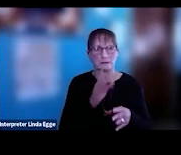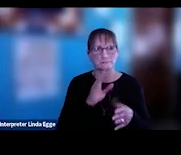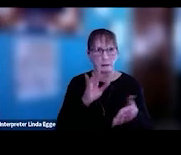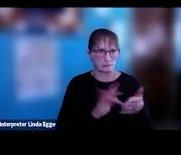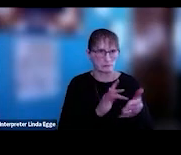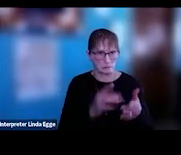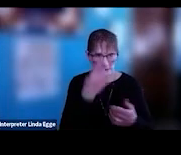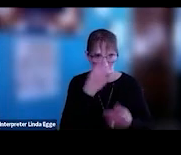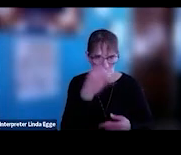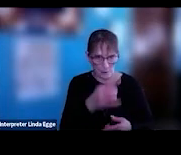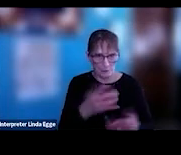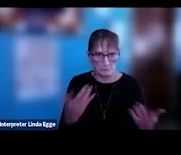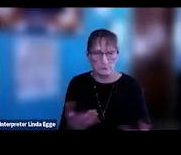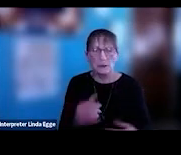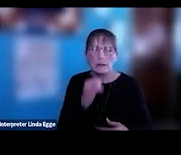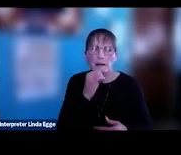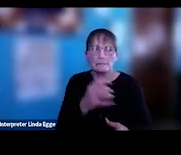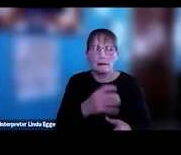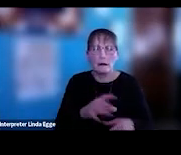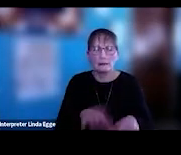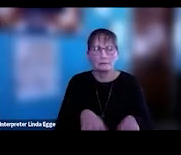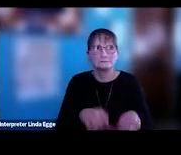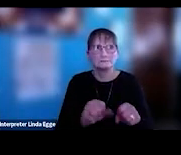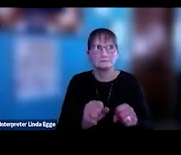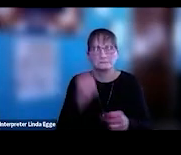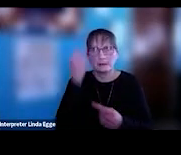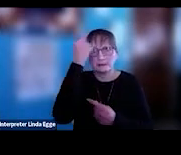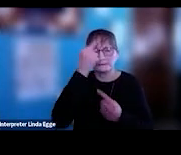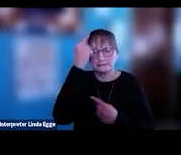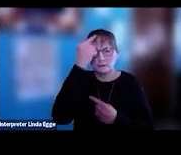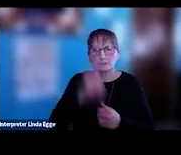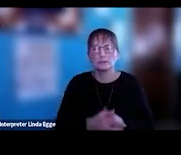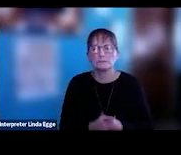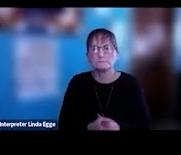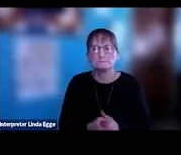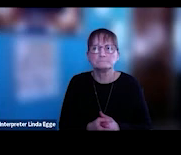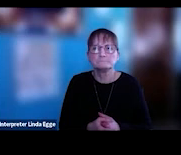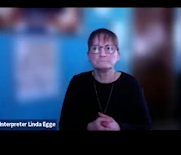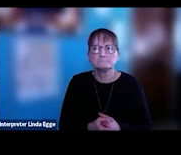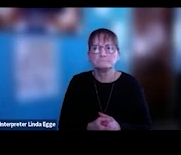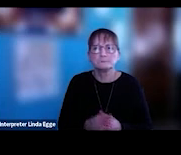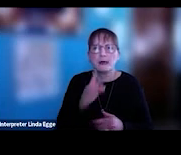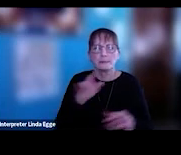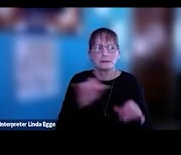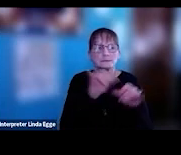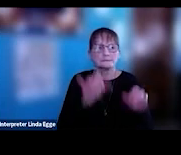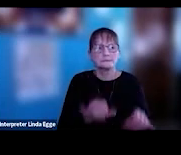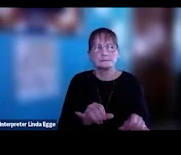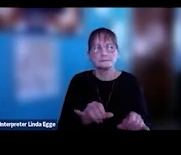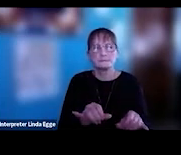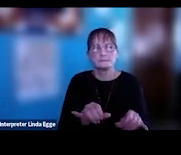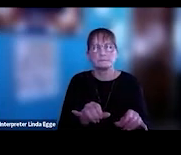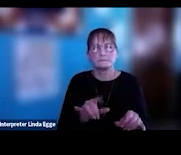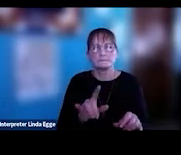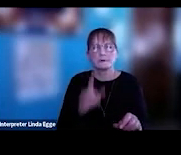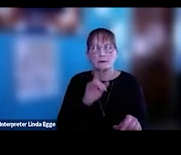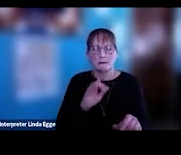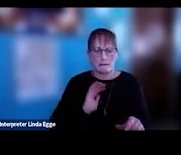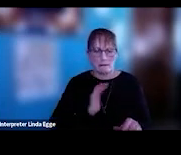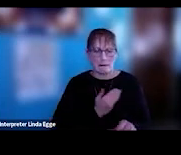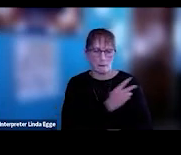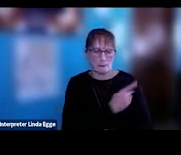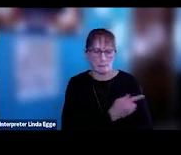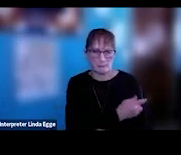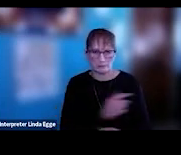criticized for is not taking into consideration the systems in which our patients